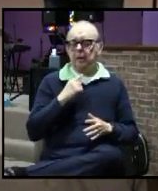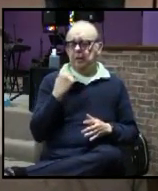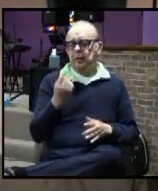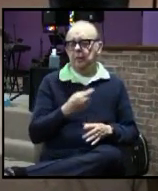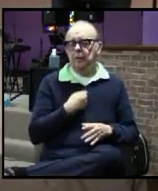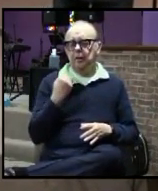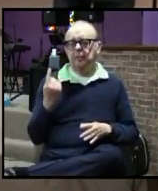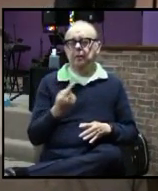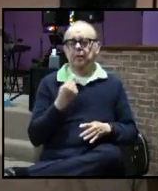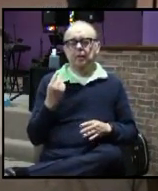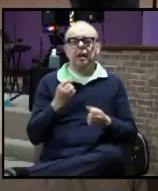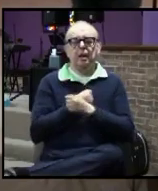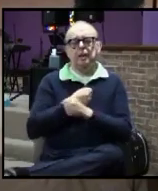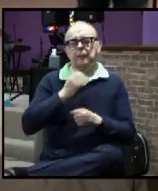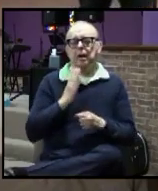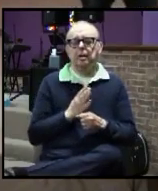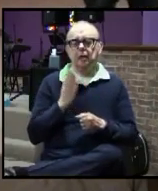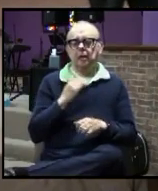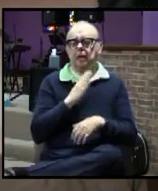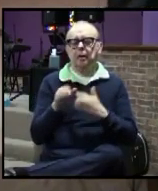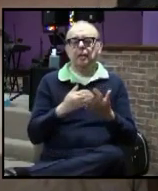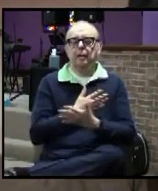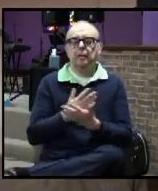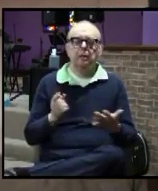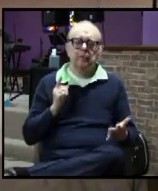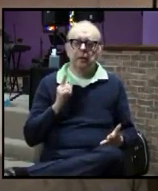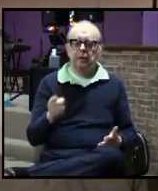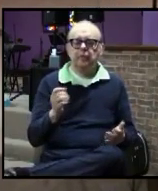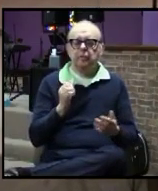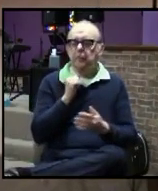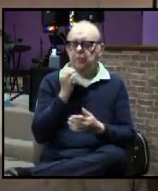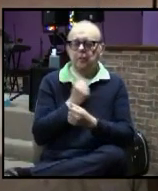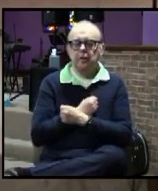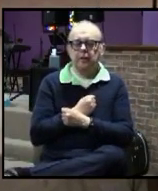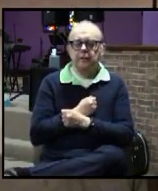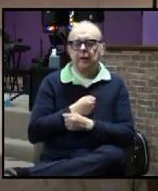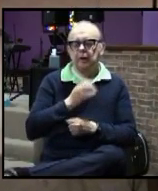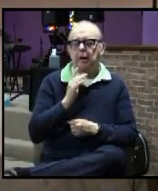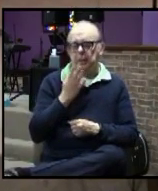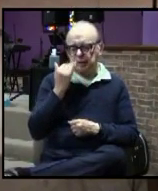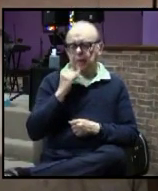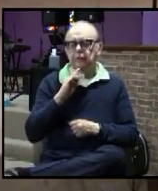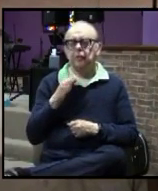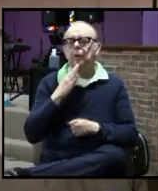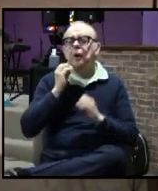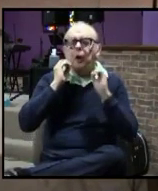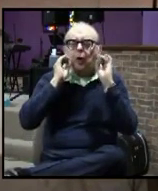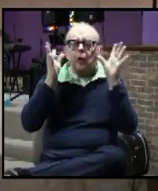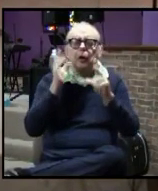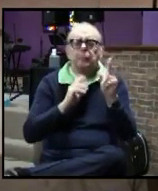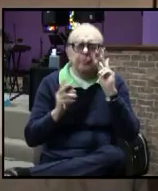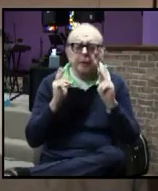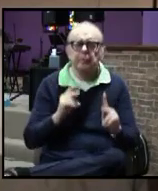and say, we're the only ones that love God because we do all these things. You don't love God because you're terrible and awful people.